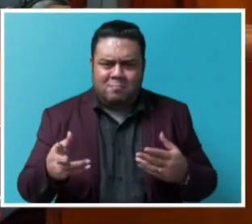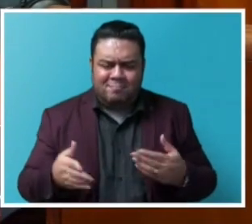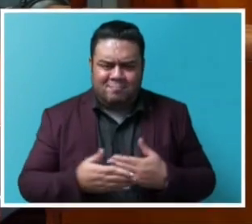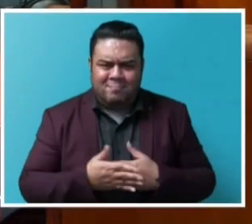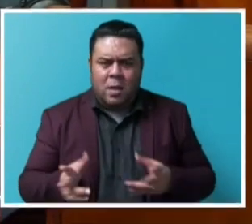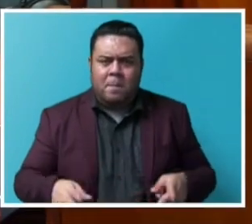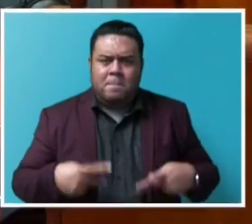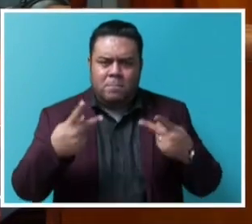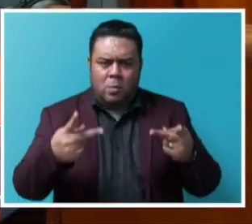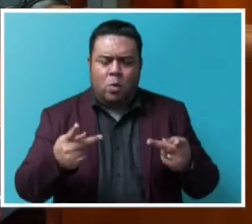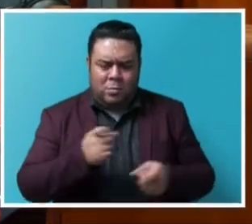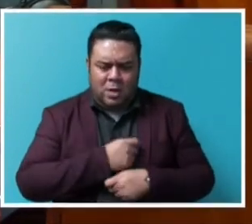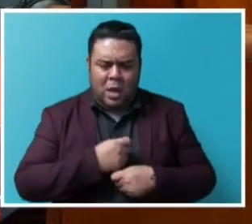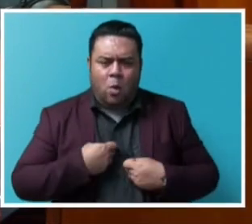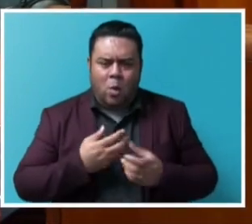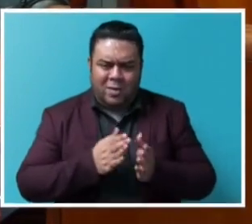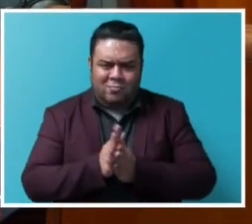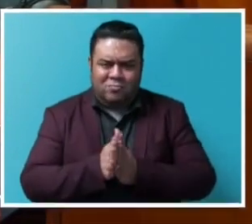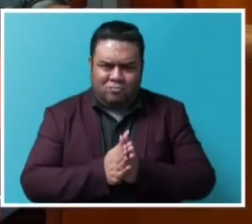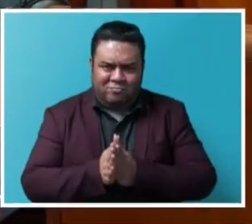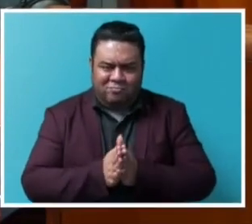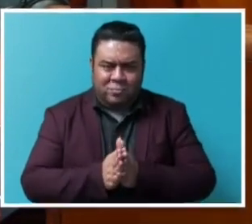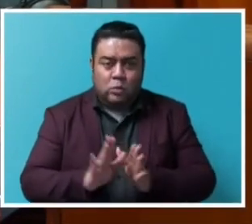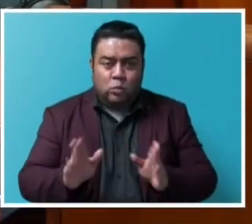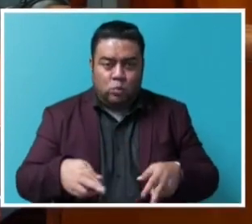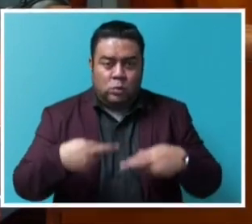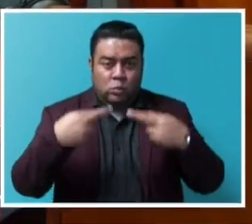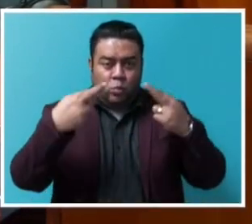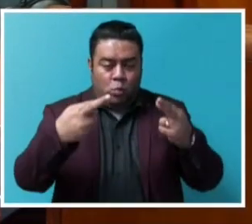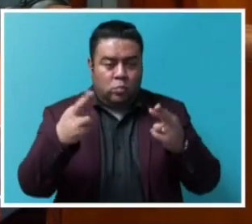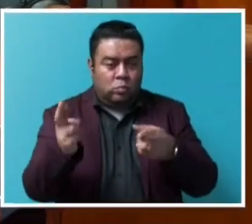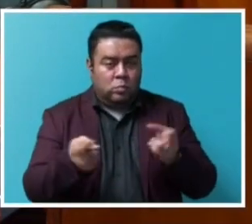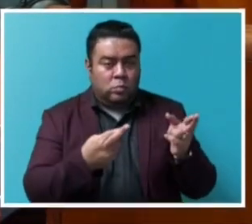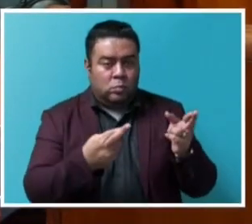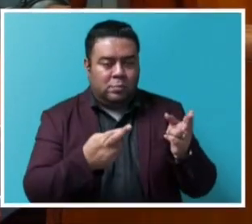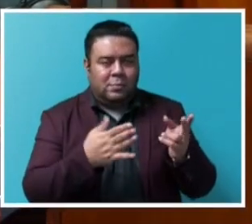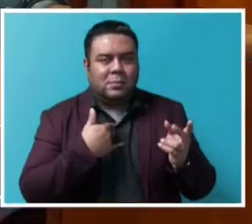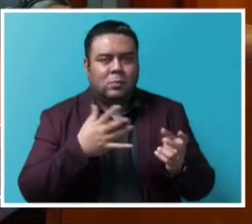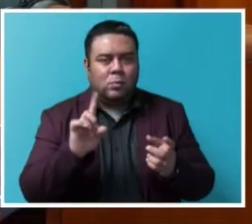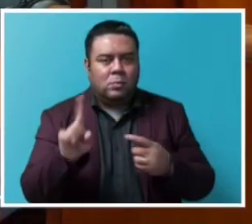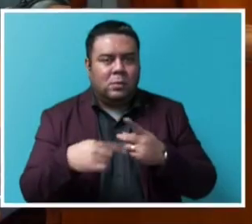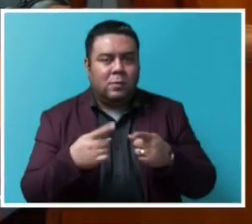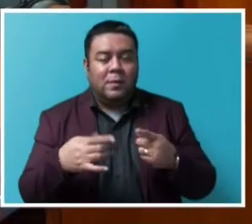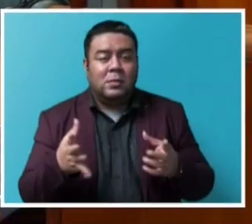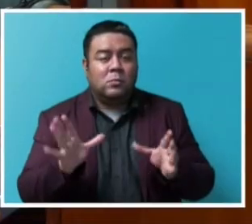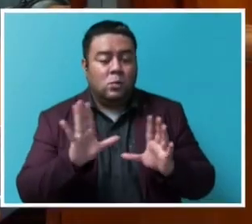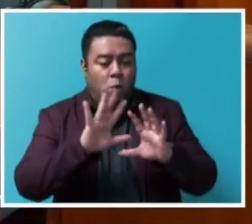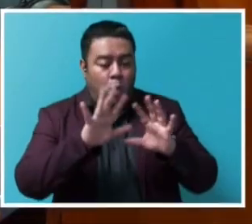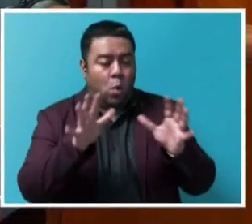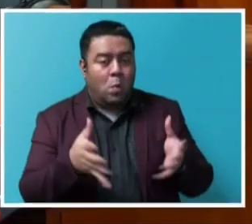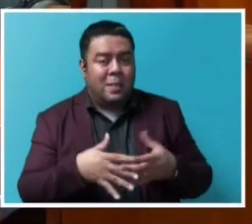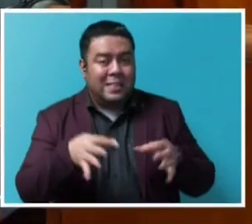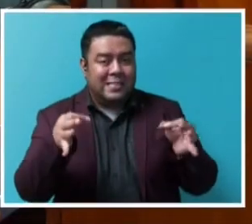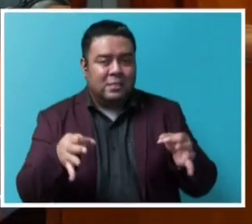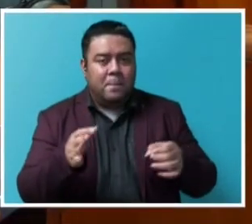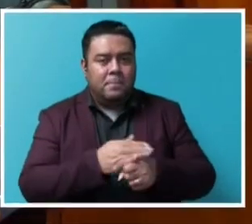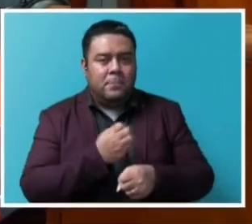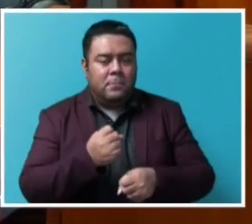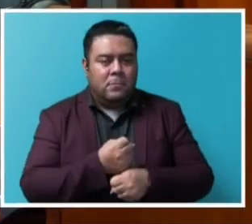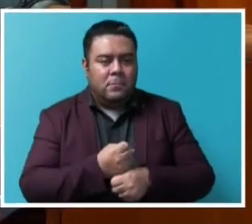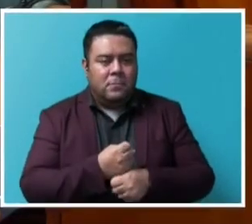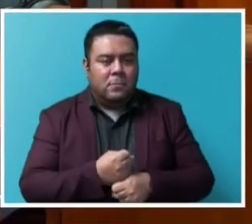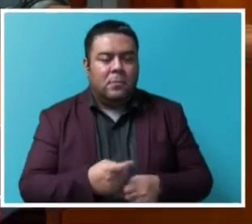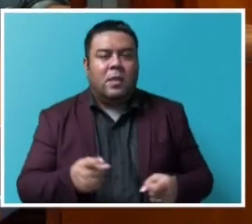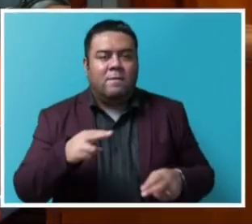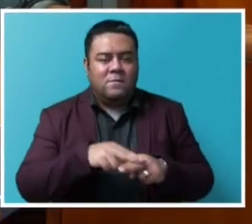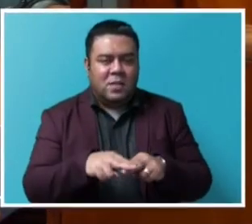promote our interests, and to restore that whatever regional or global decisions are made,